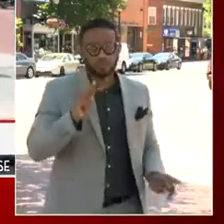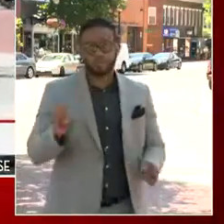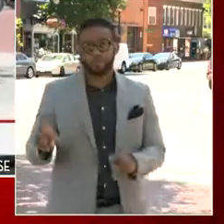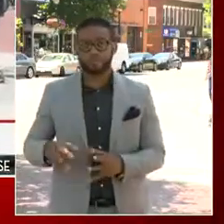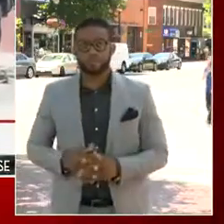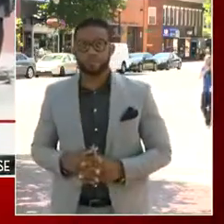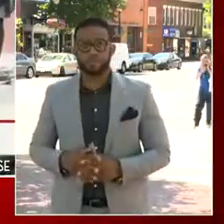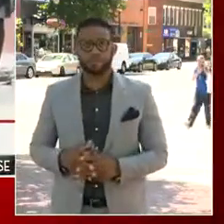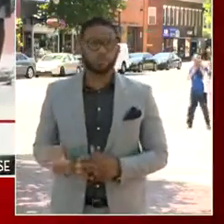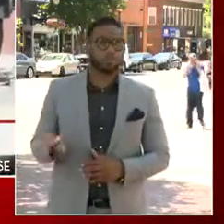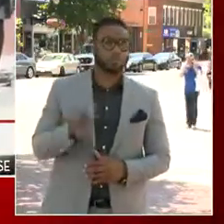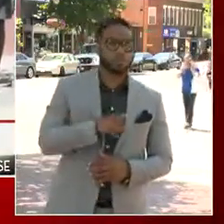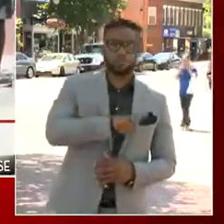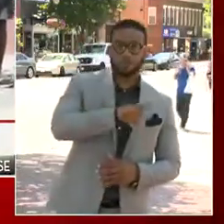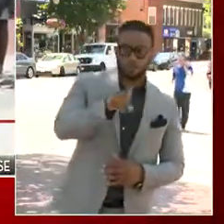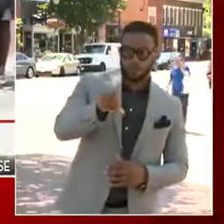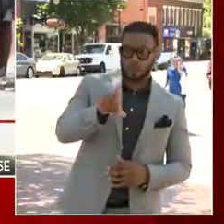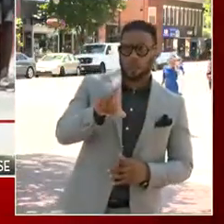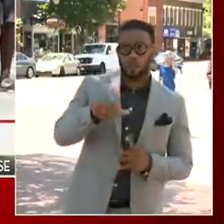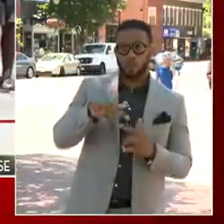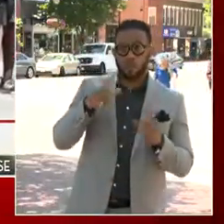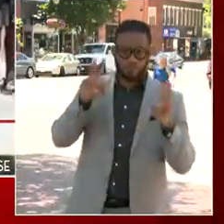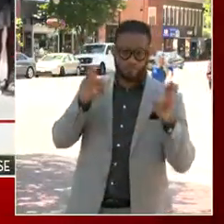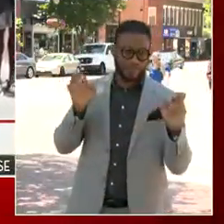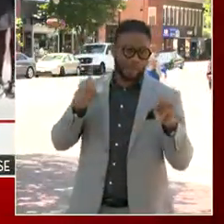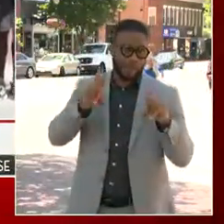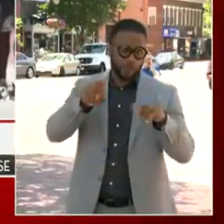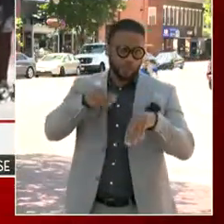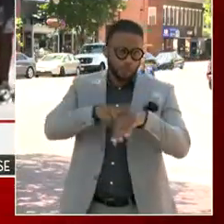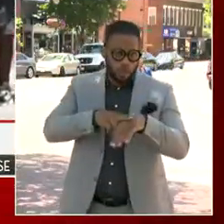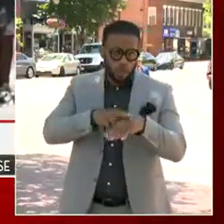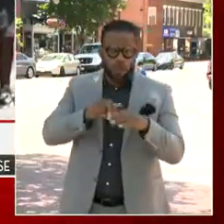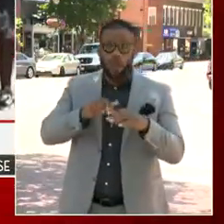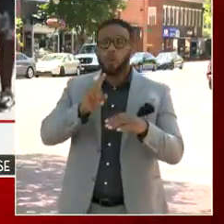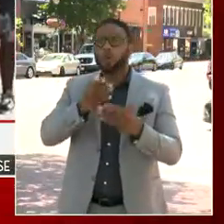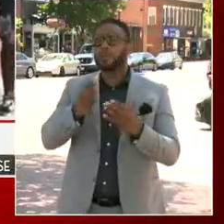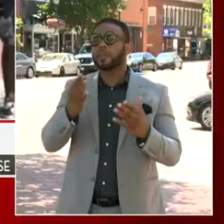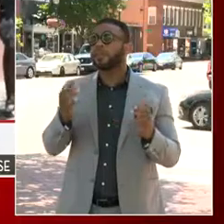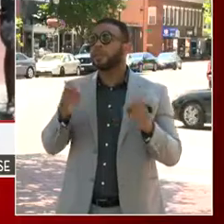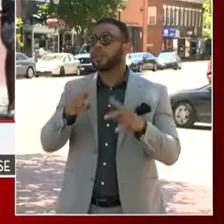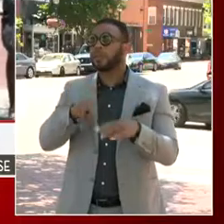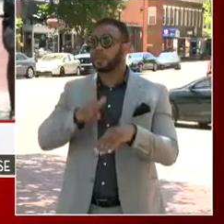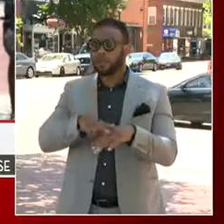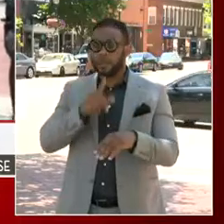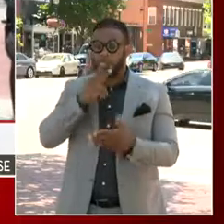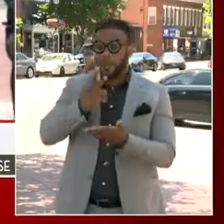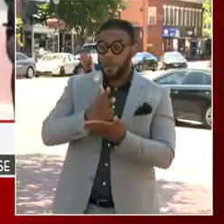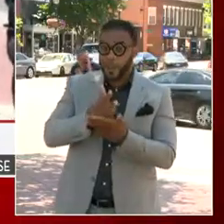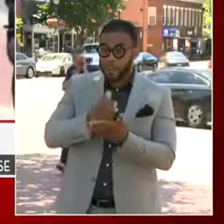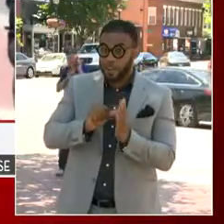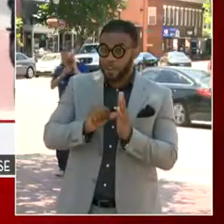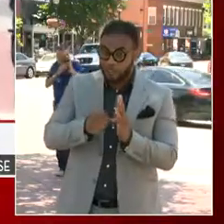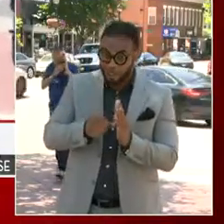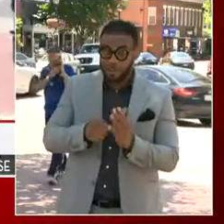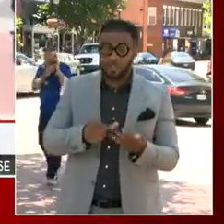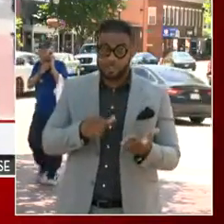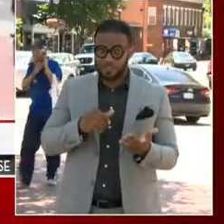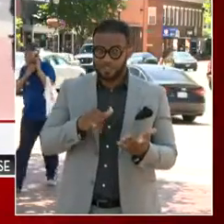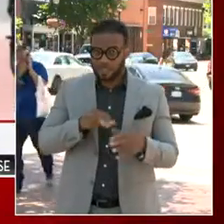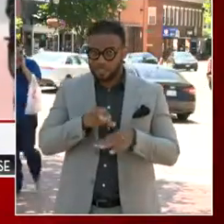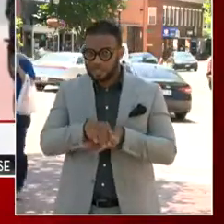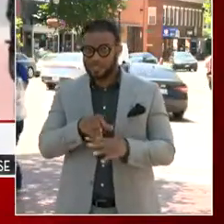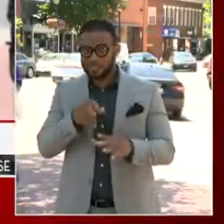Mayor Bowser, as we get back to normal and open up in the city, one of the things that's getting back to normal is parking enforcement and the issuance of